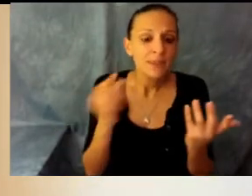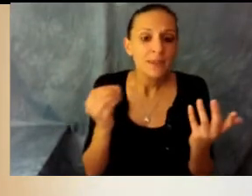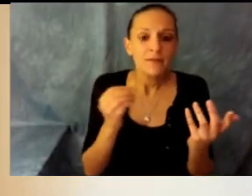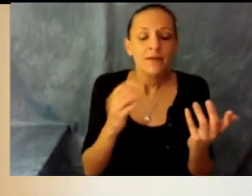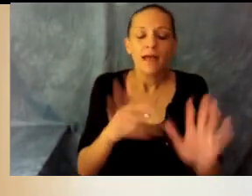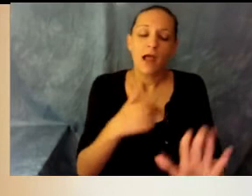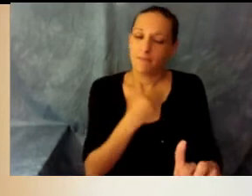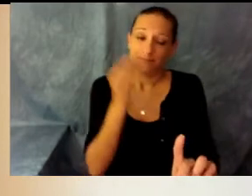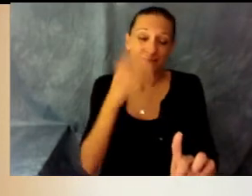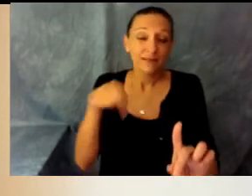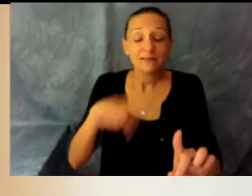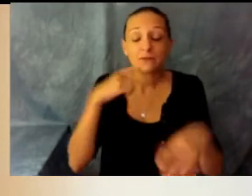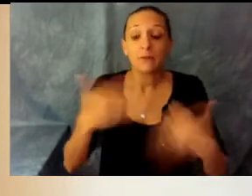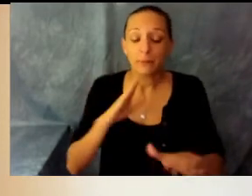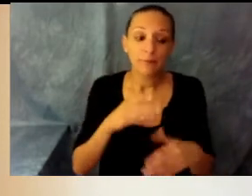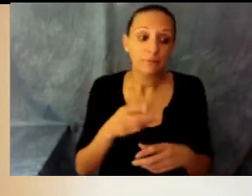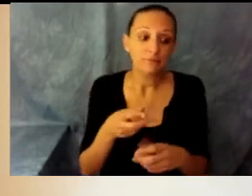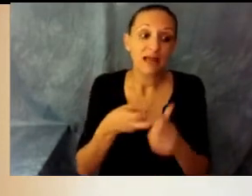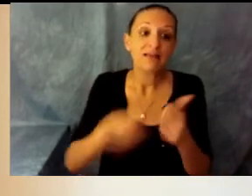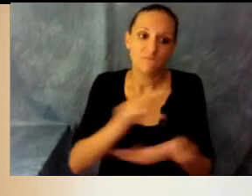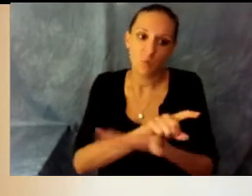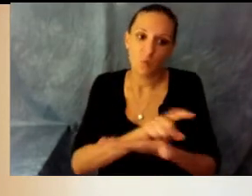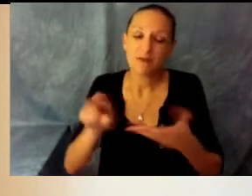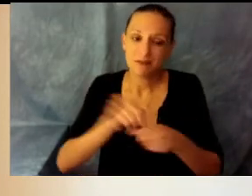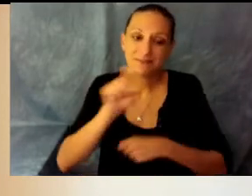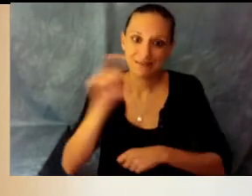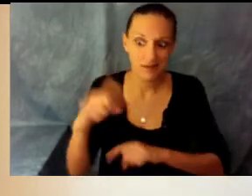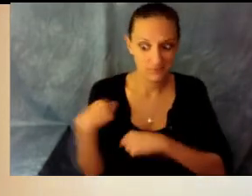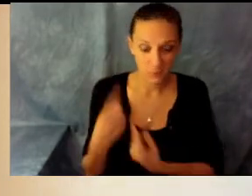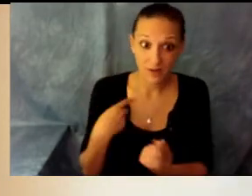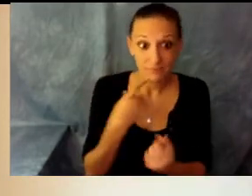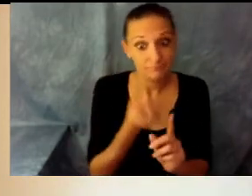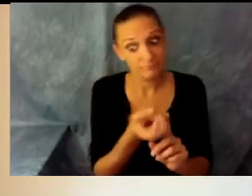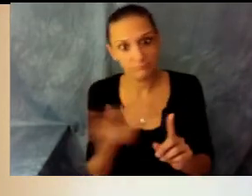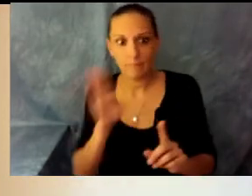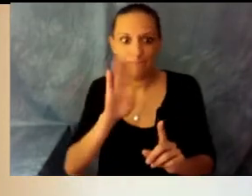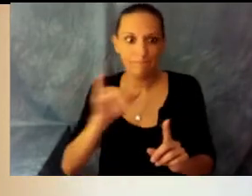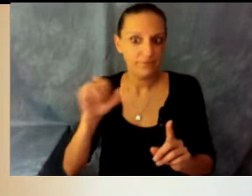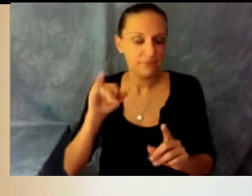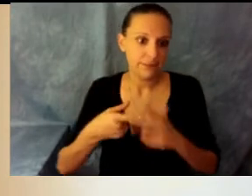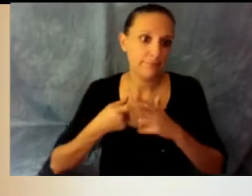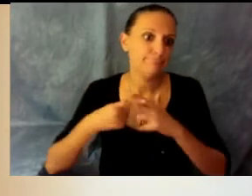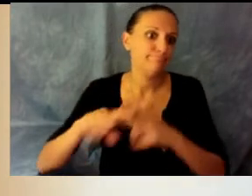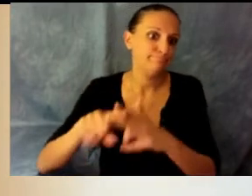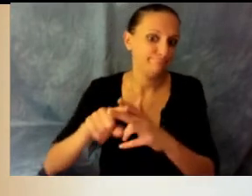this has been a rough week in Texas because, we've had a number of bills that went into effect